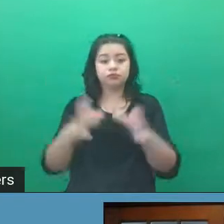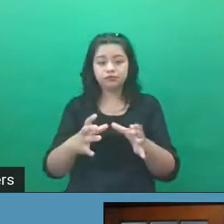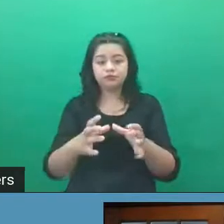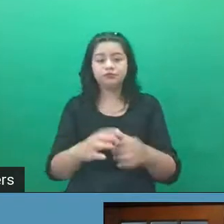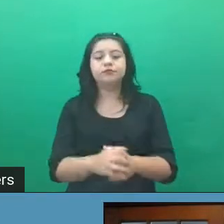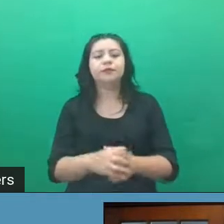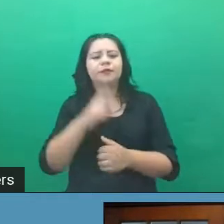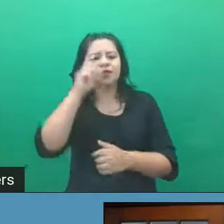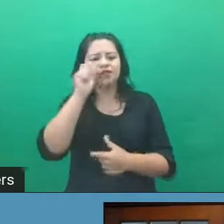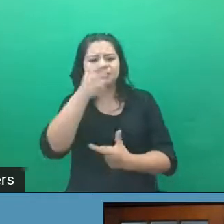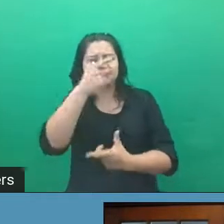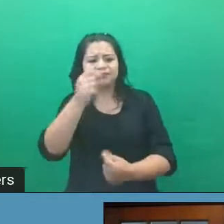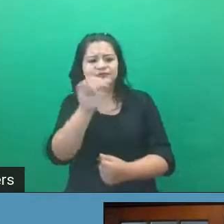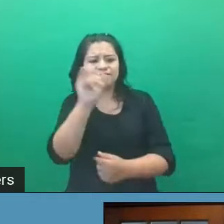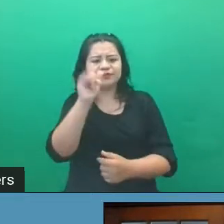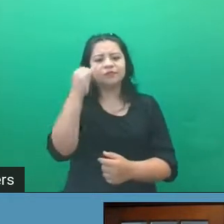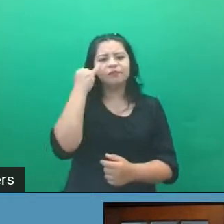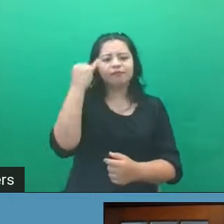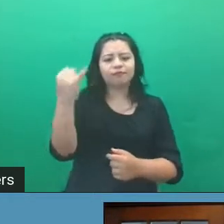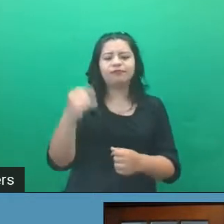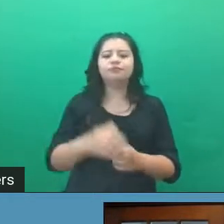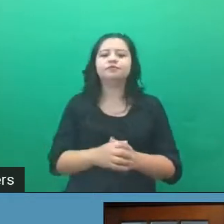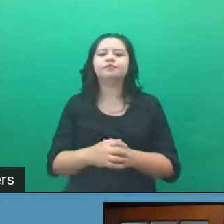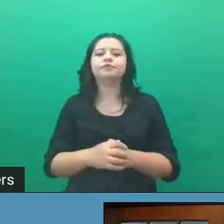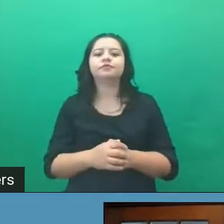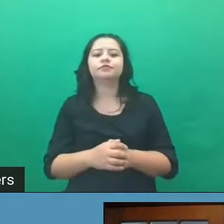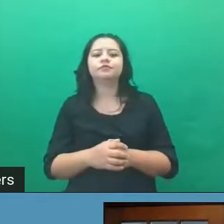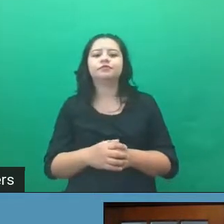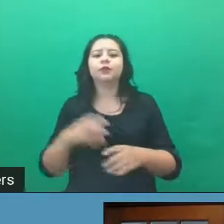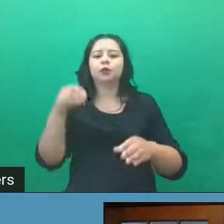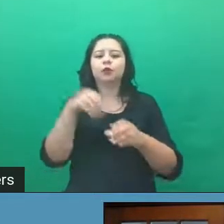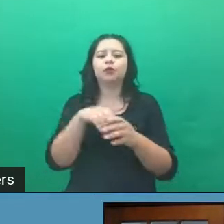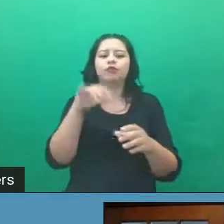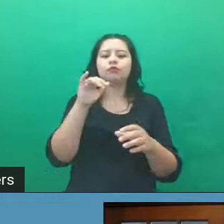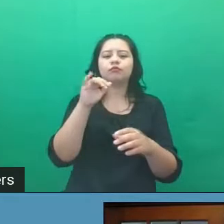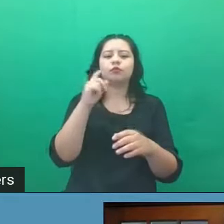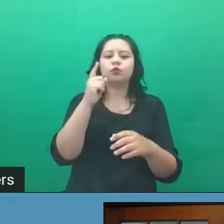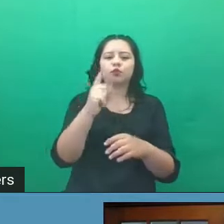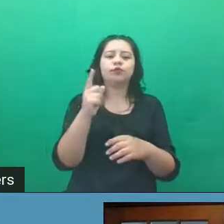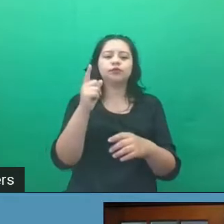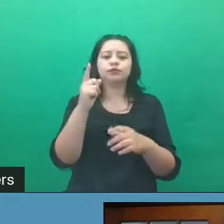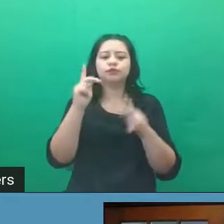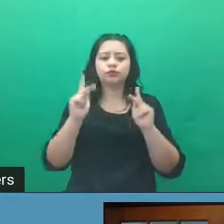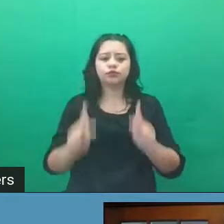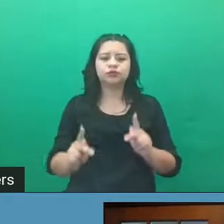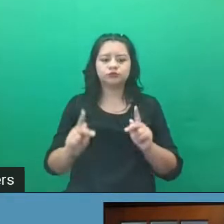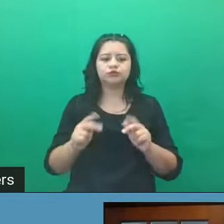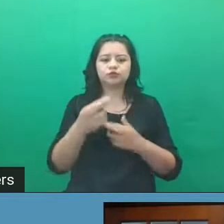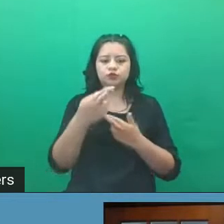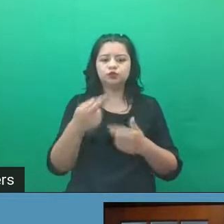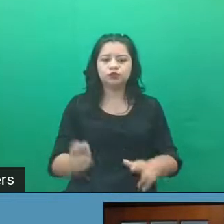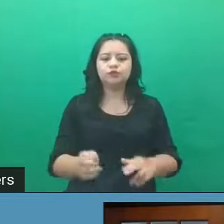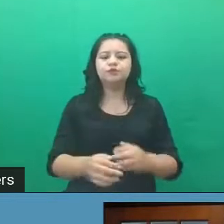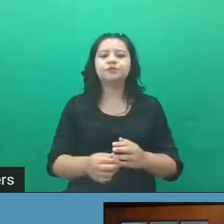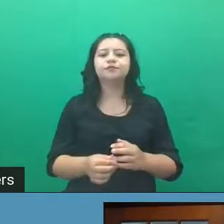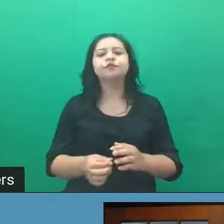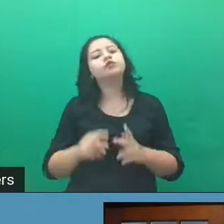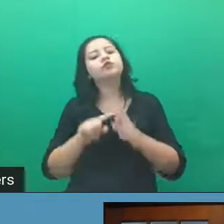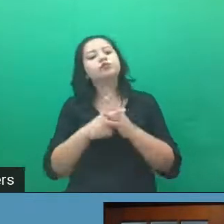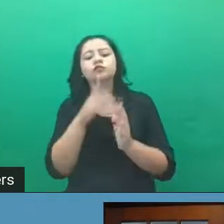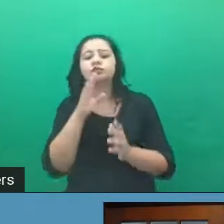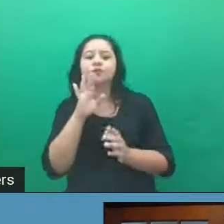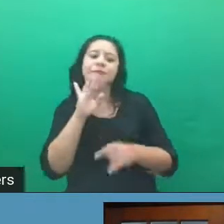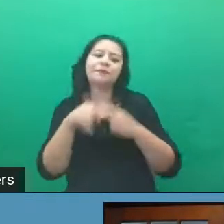idea. And we put a facilitator in that room that started talking